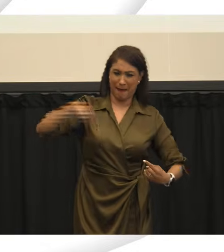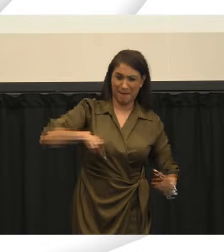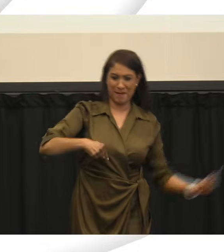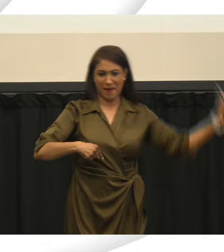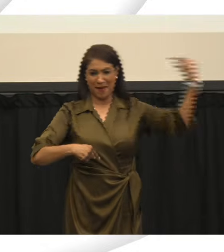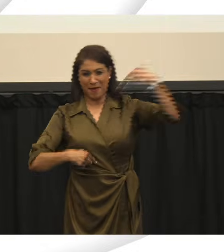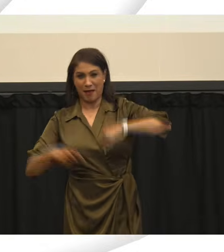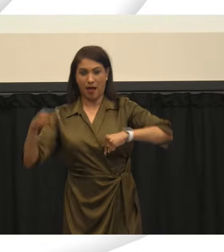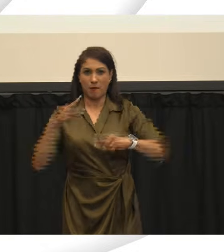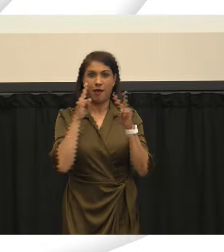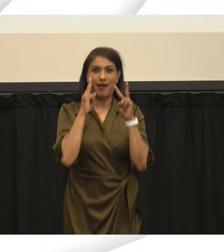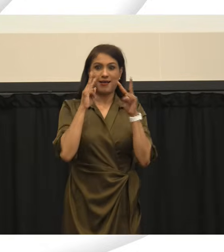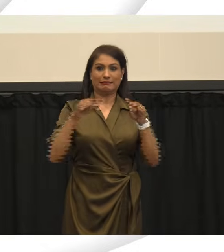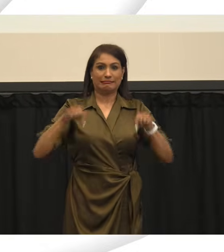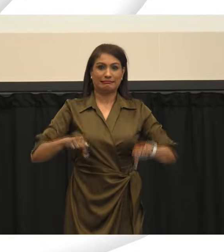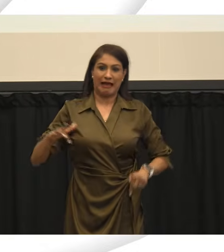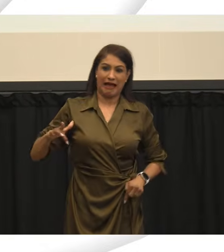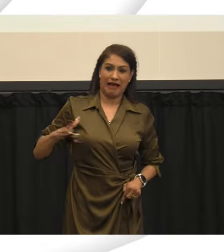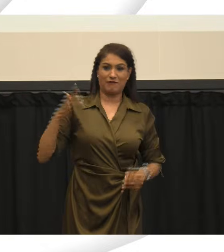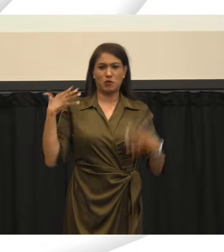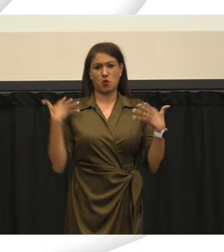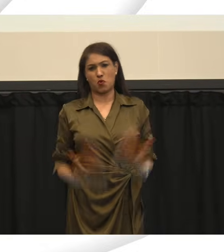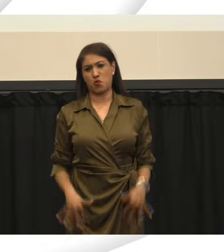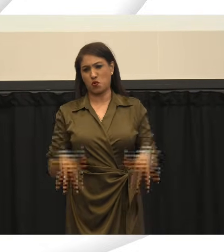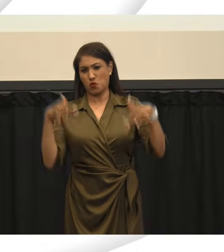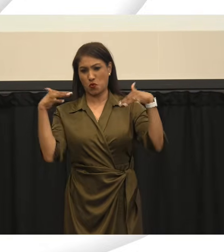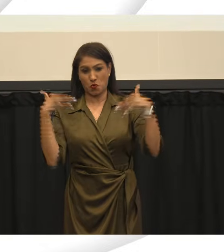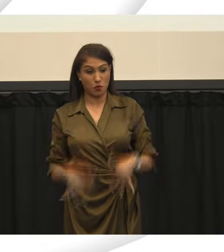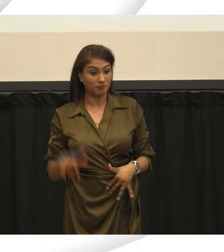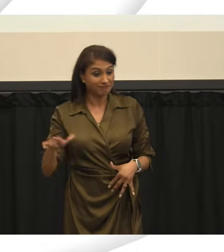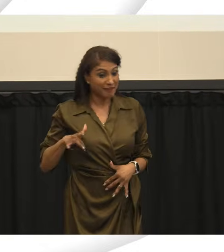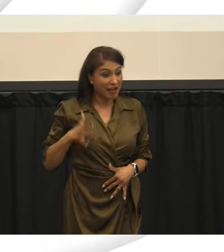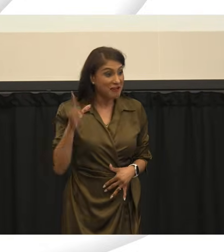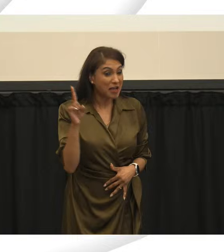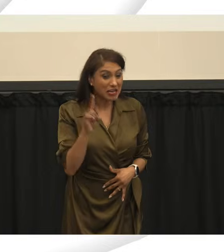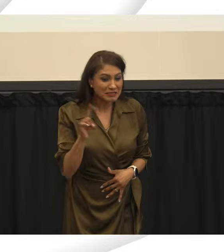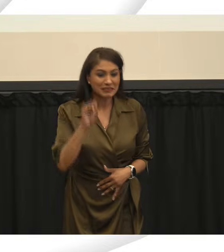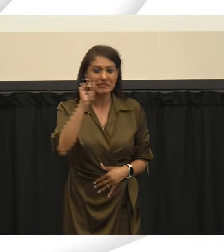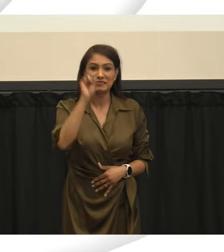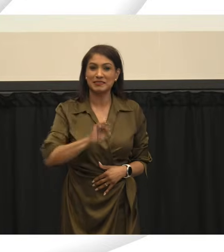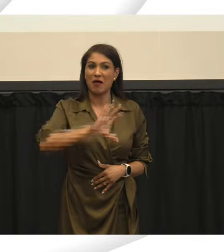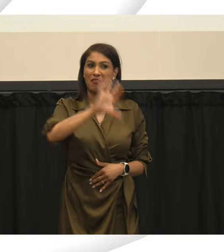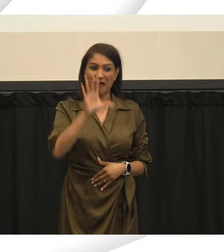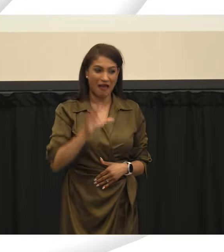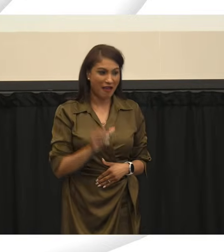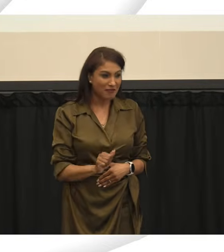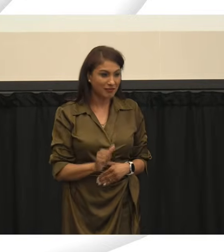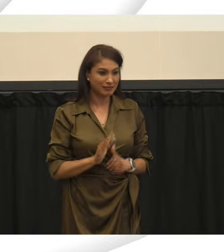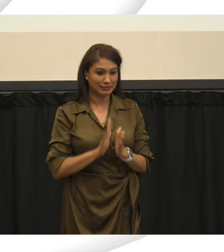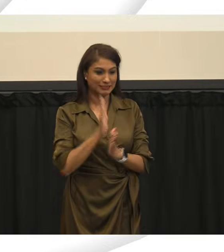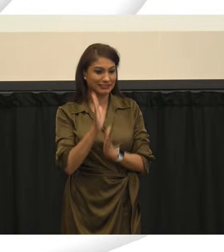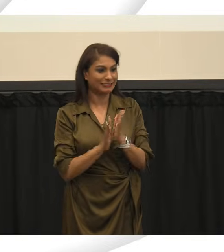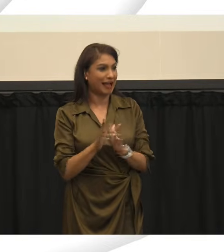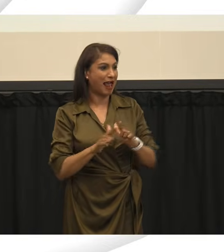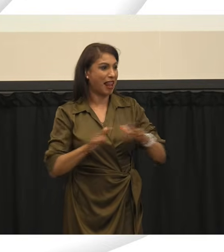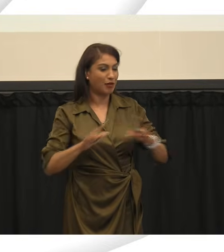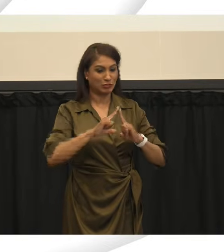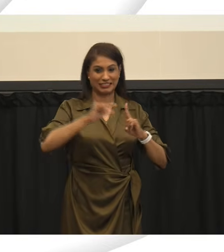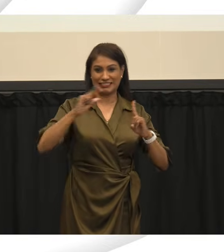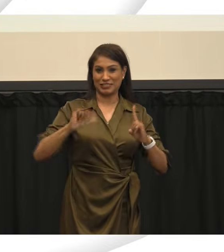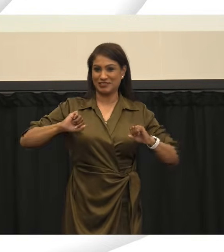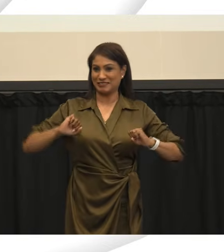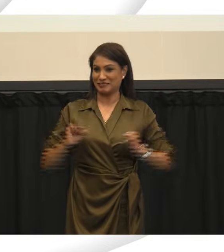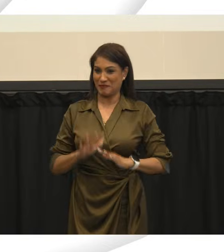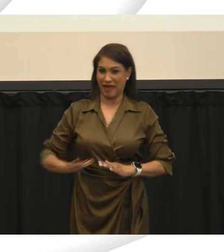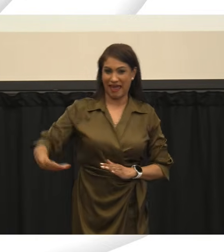appreciate everyone for joining us that have come from far to join us today at this very, very important event. This